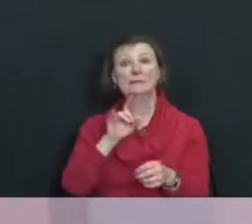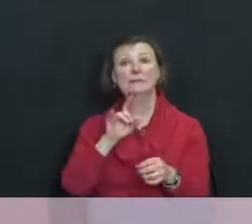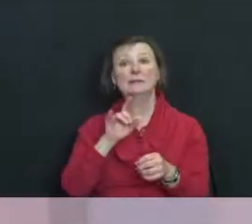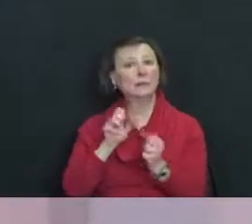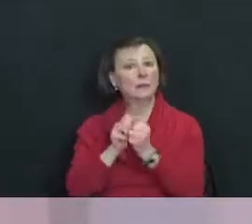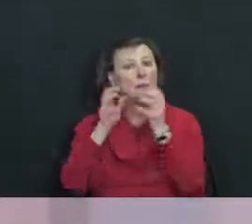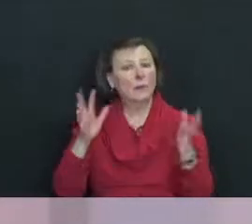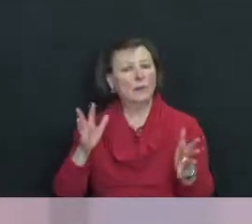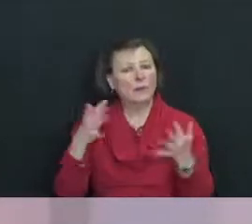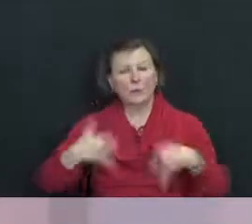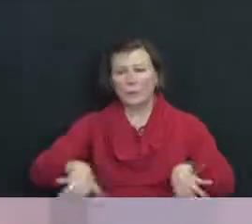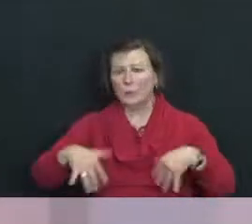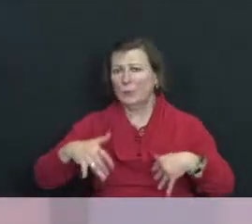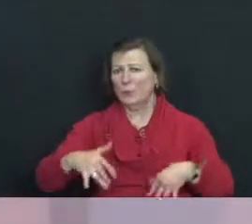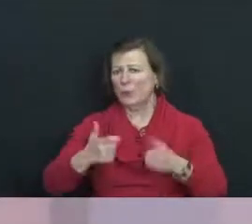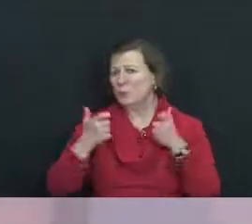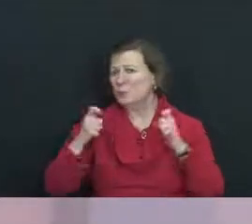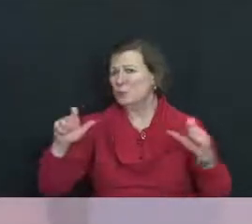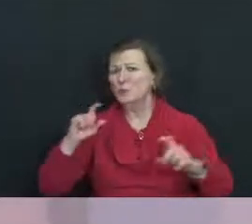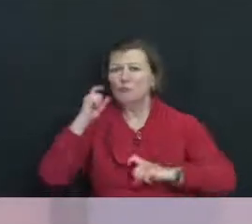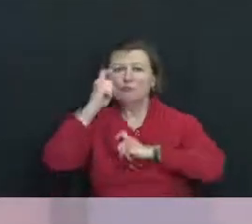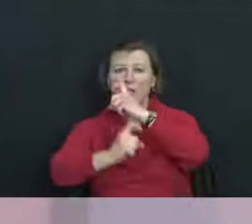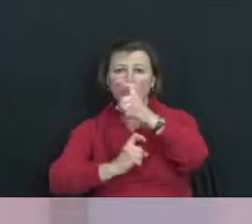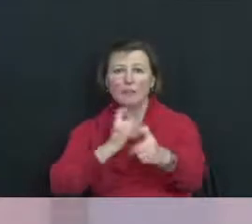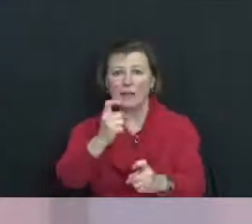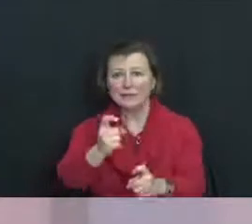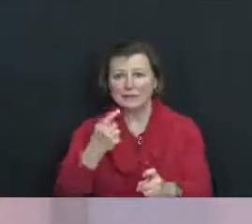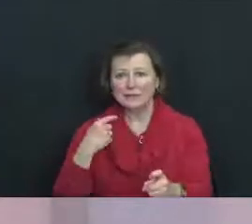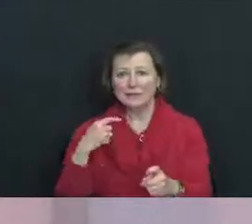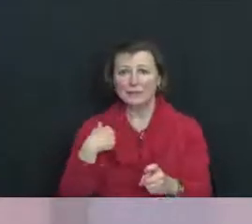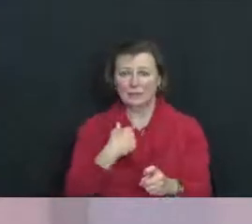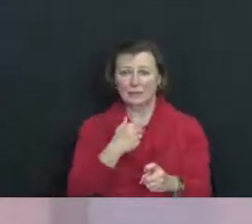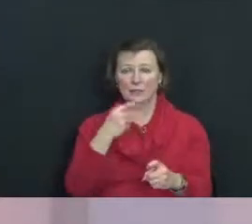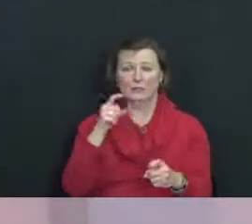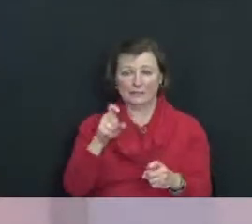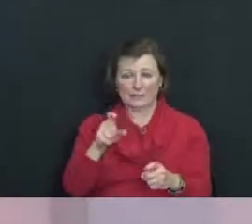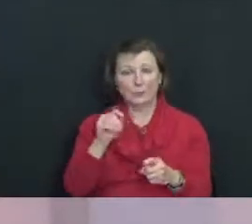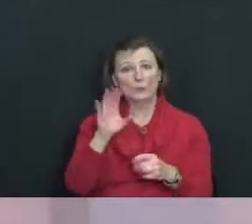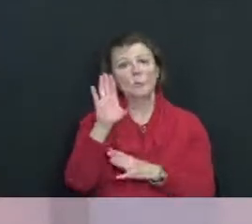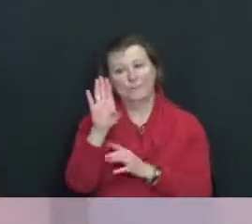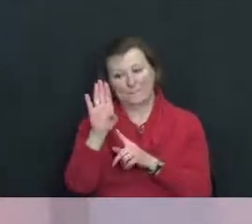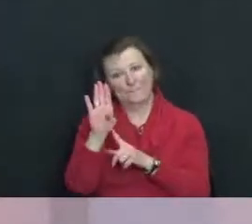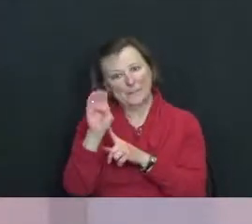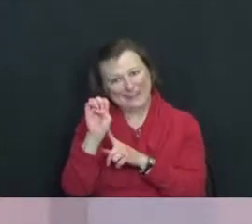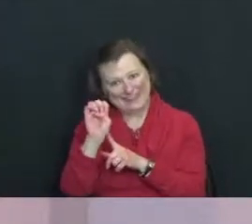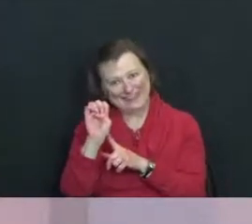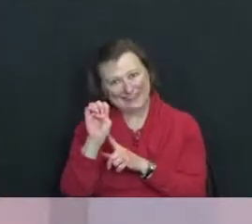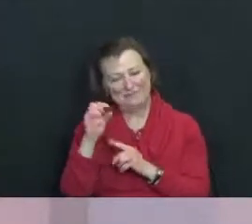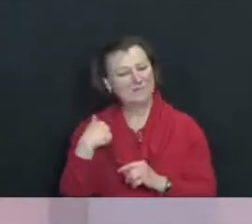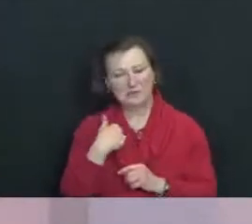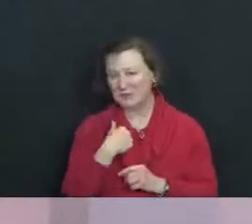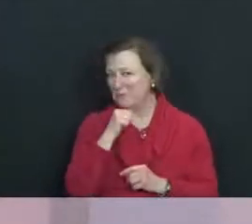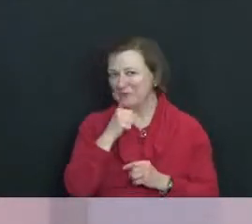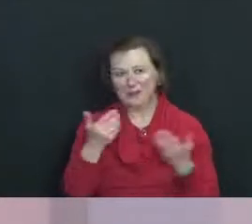the extraordinary generosity it takes for us to be, we would not